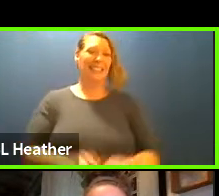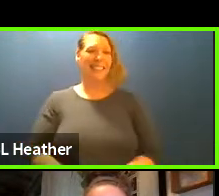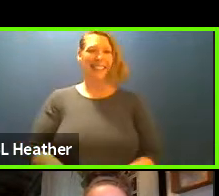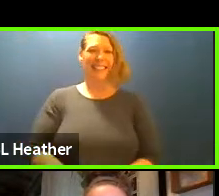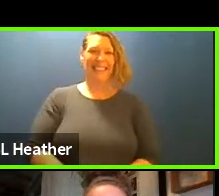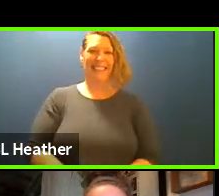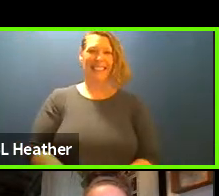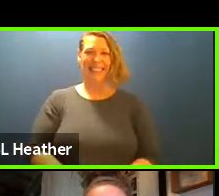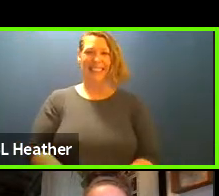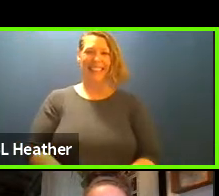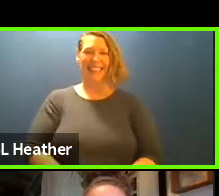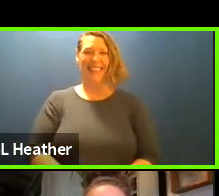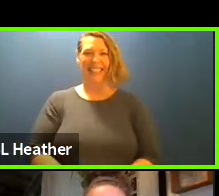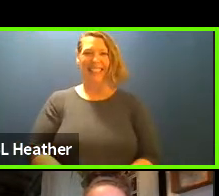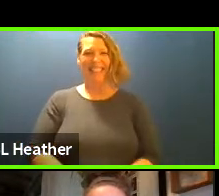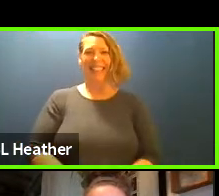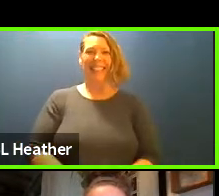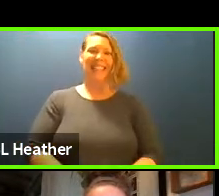thought